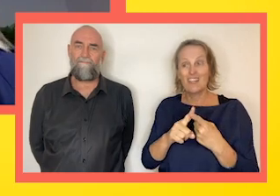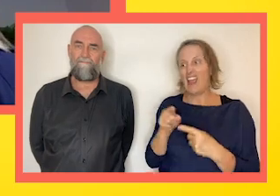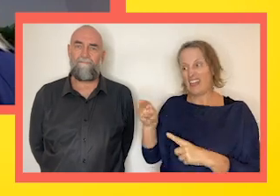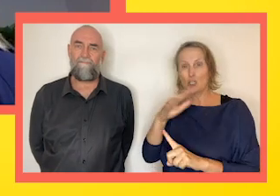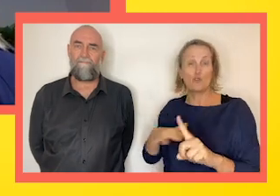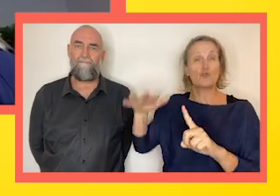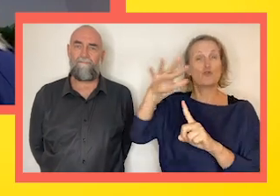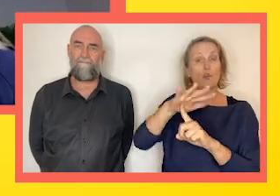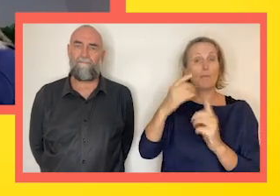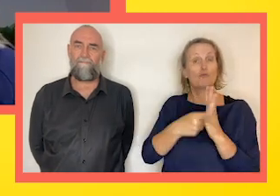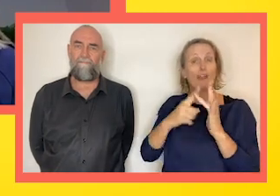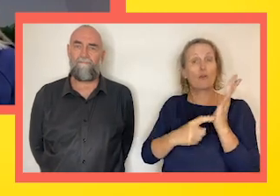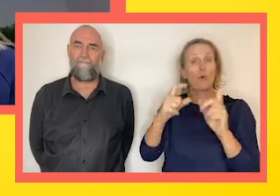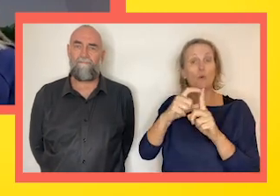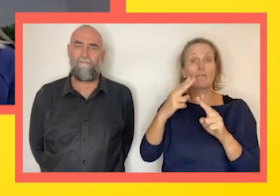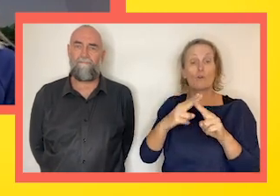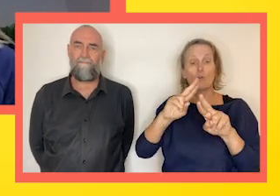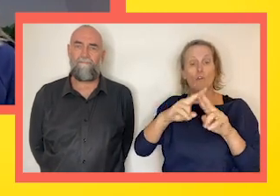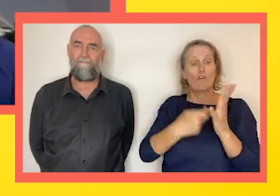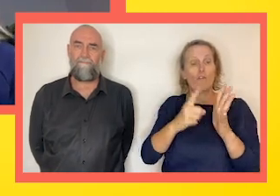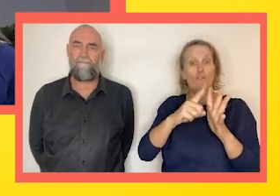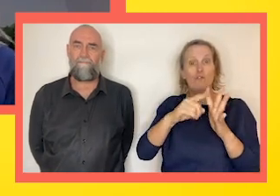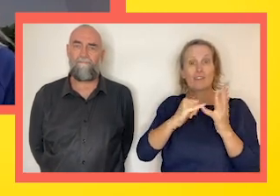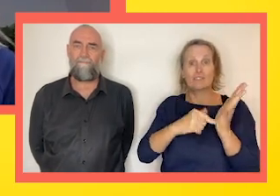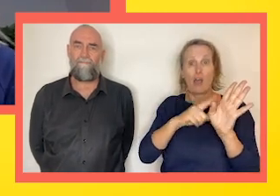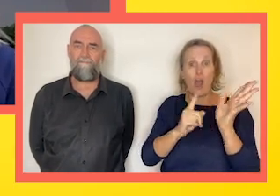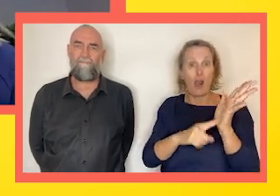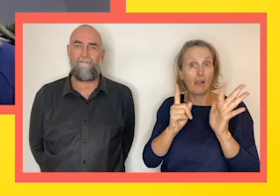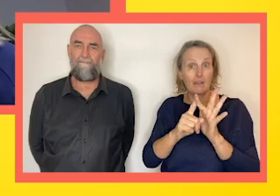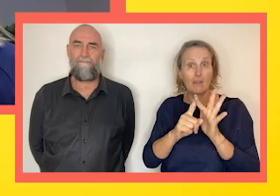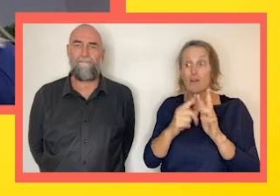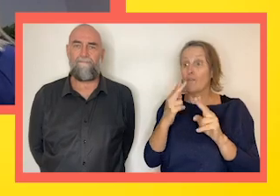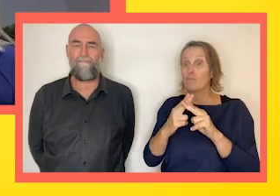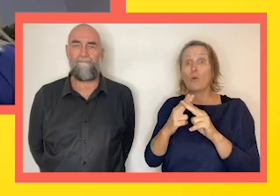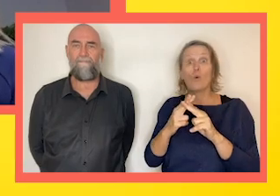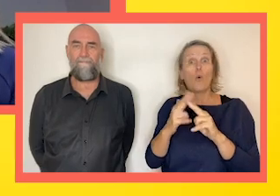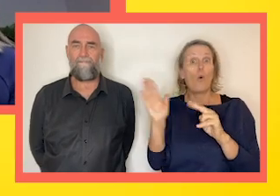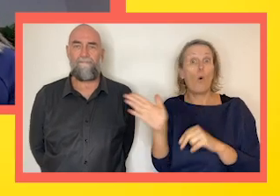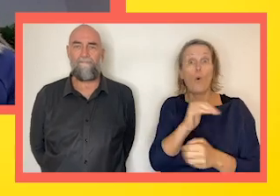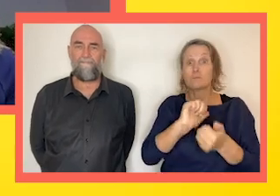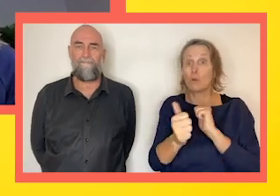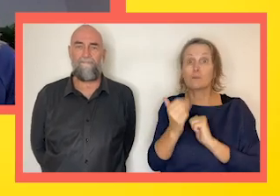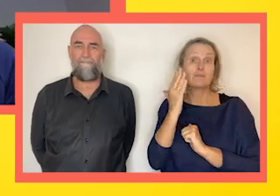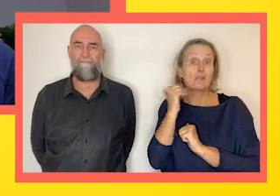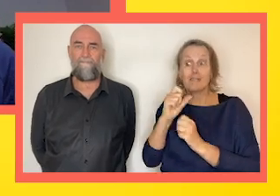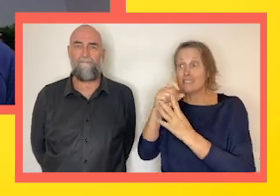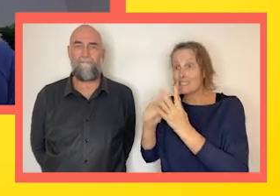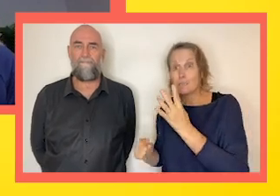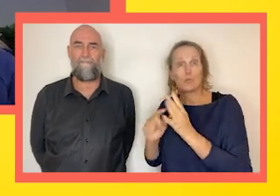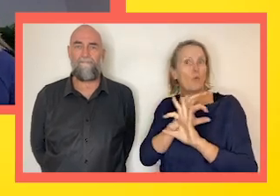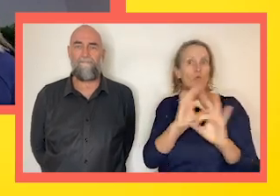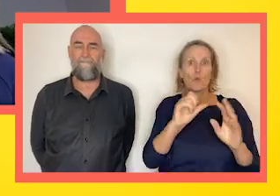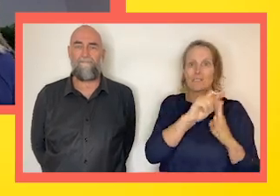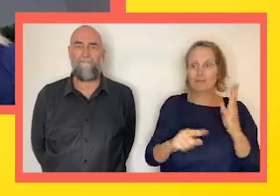record for the highest freestyle score in both able-bodied and para at that event.